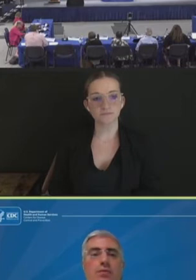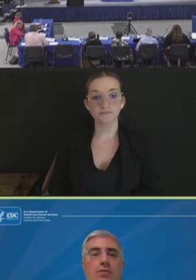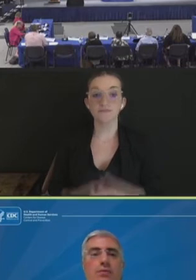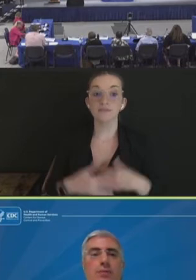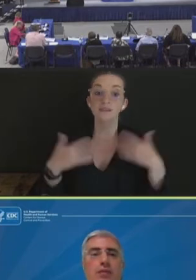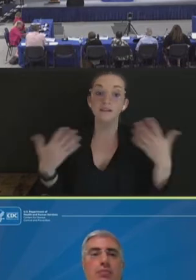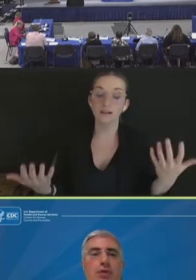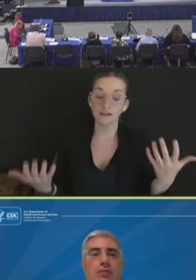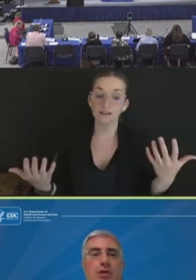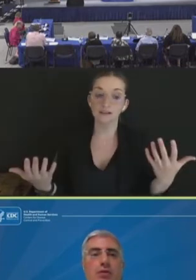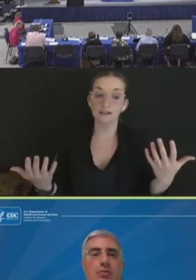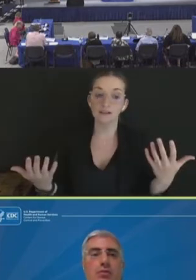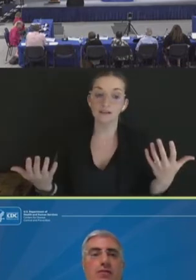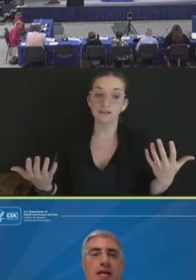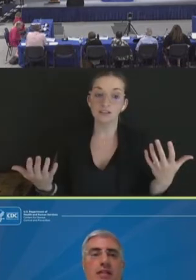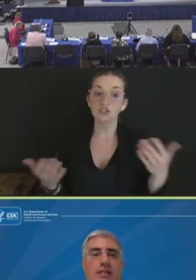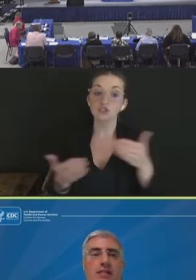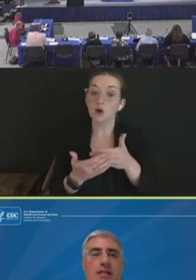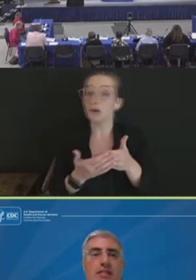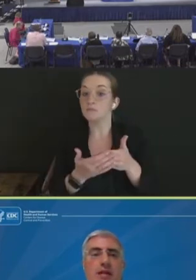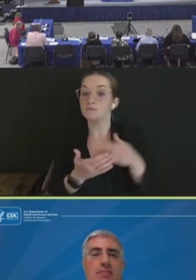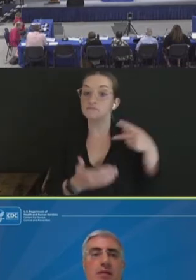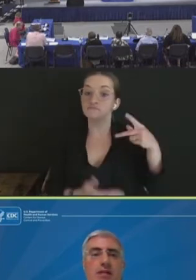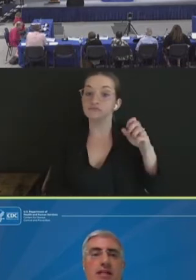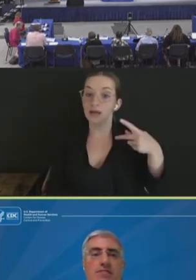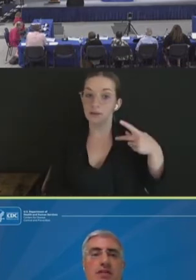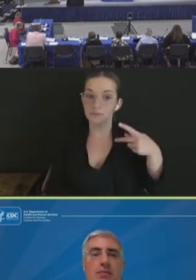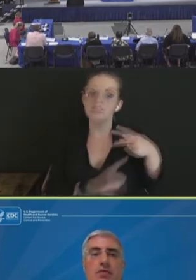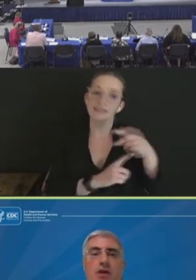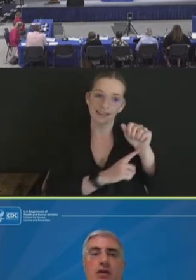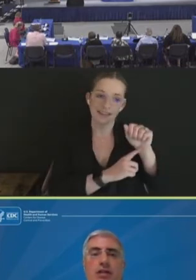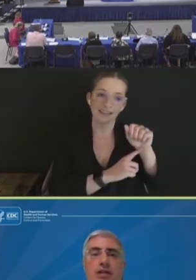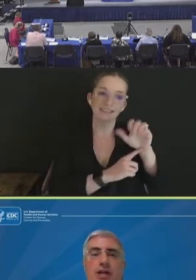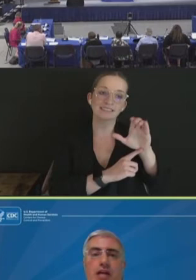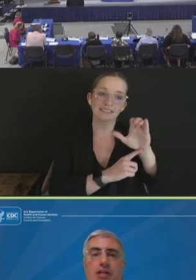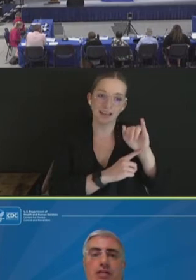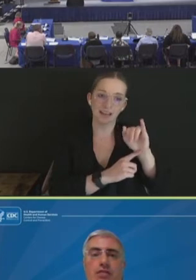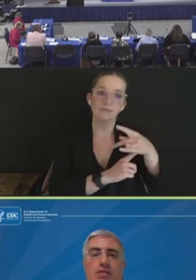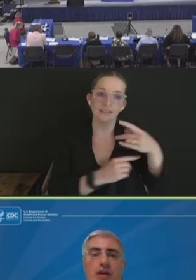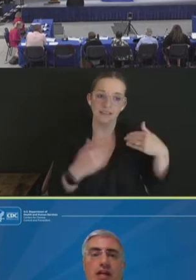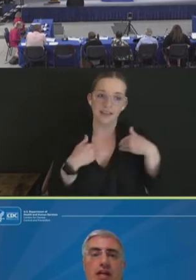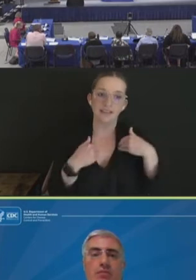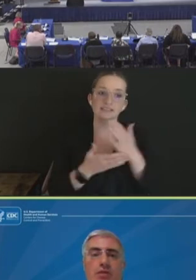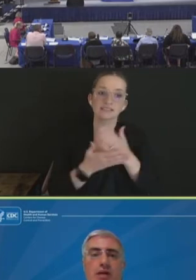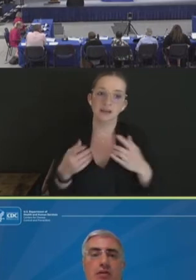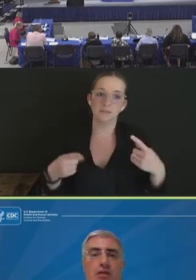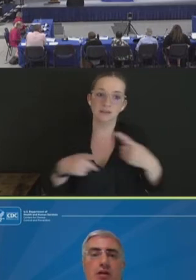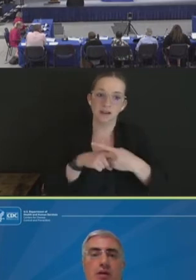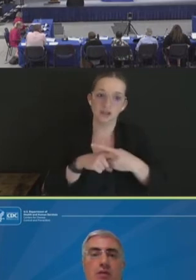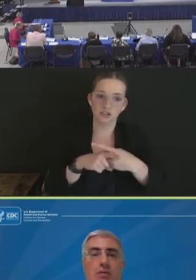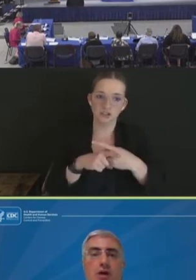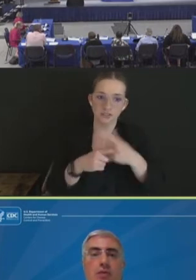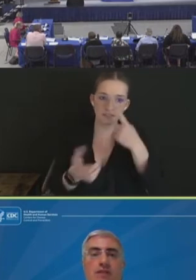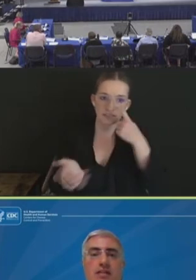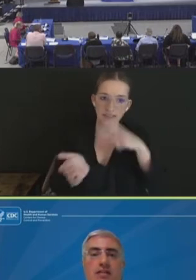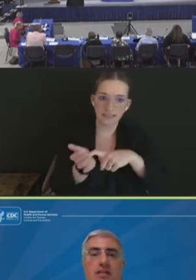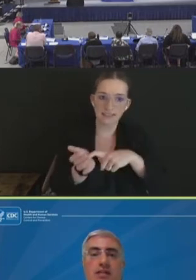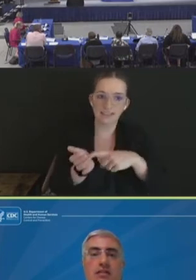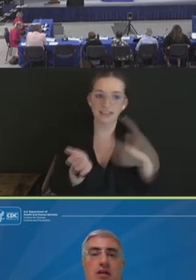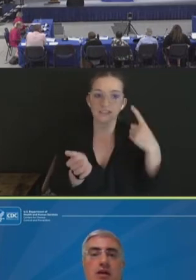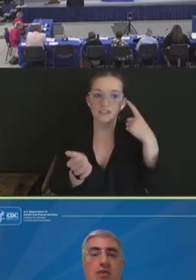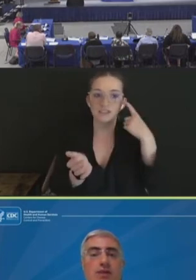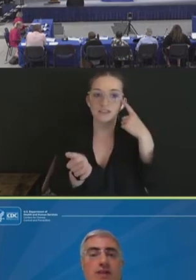With respect to pre-exposure prophylaxis, the ACIP does have a number of contraindications for ACAM2000 among primary